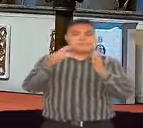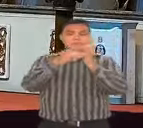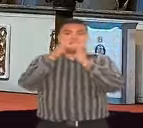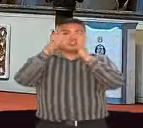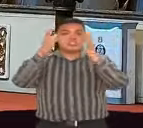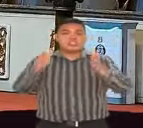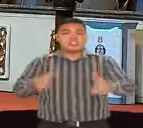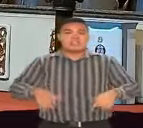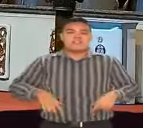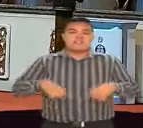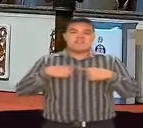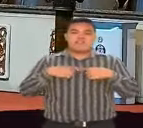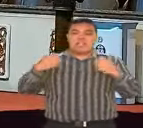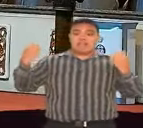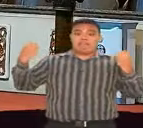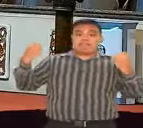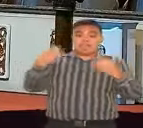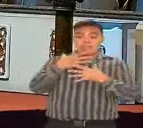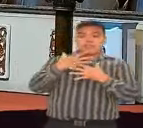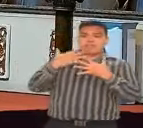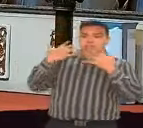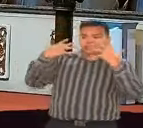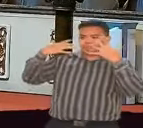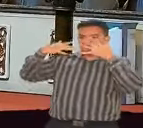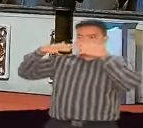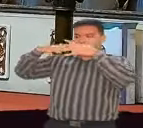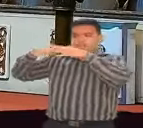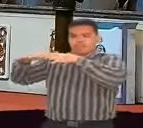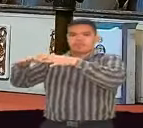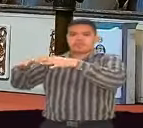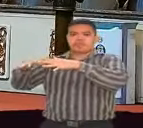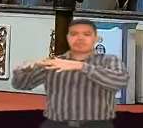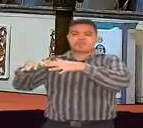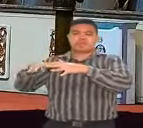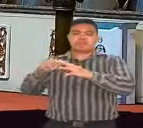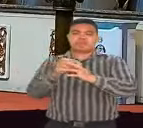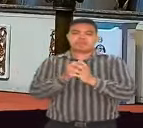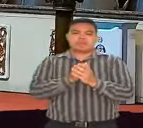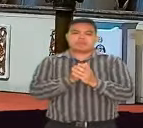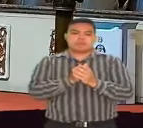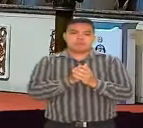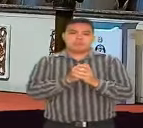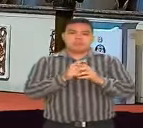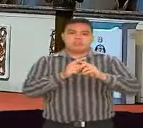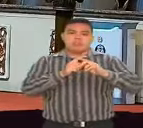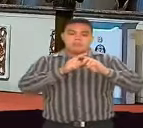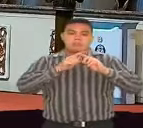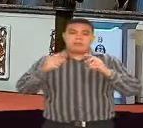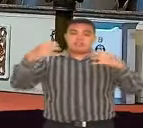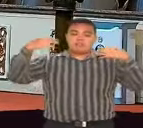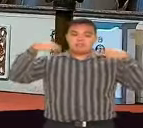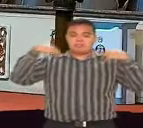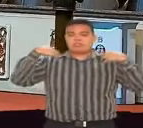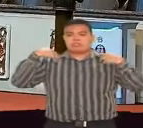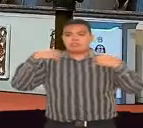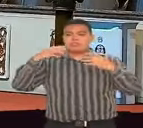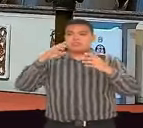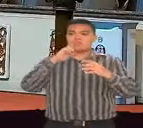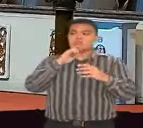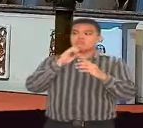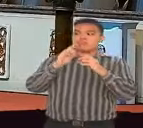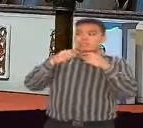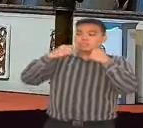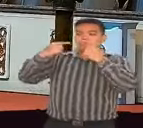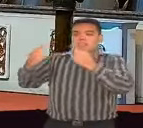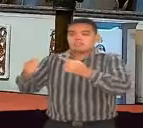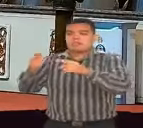Christian life is about. Fear can be infectious. Deuteronomy 20, verse number 8. And the officers shall speak further unto the people,